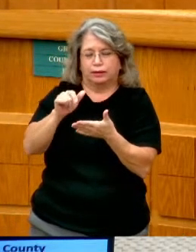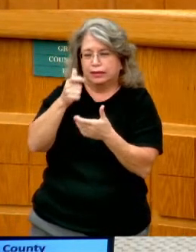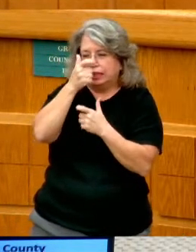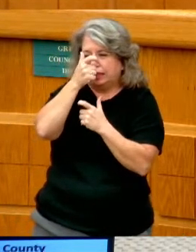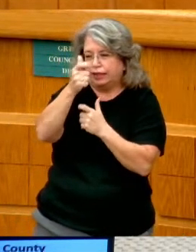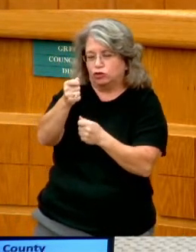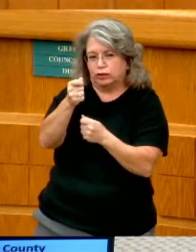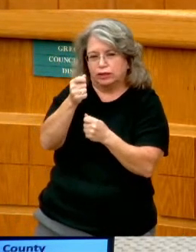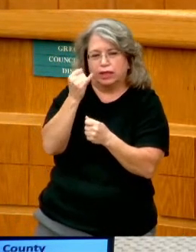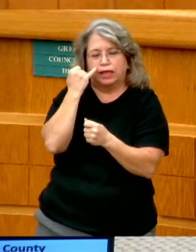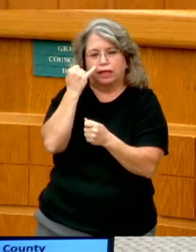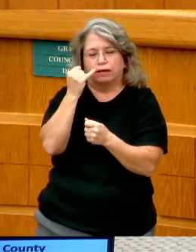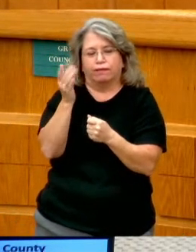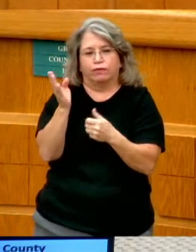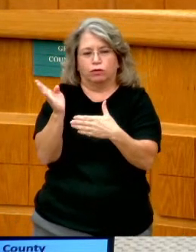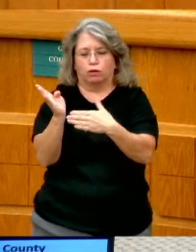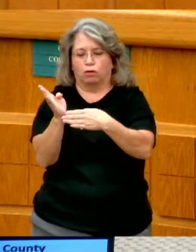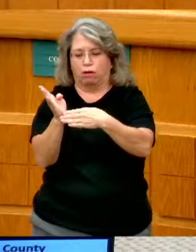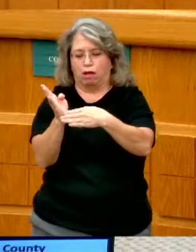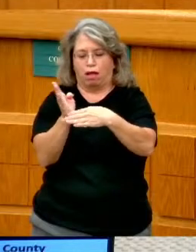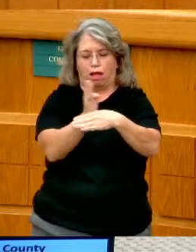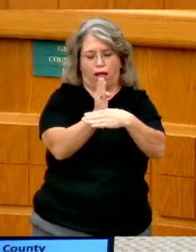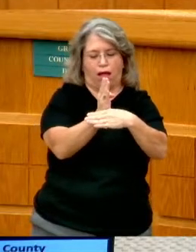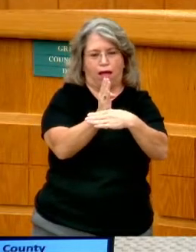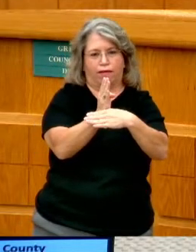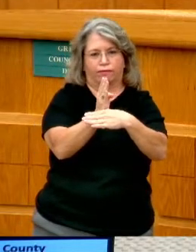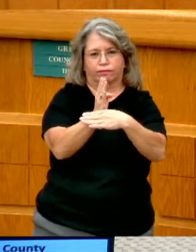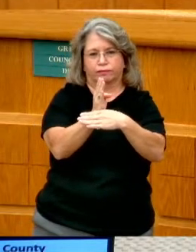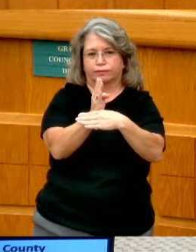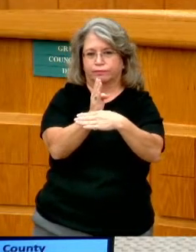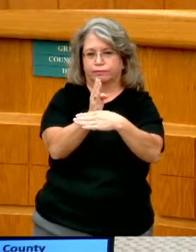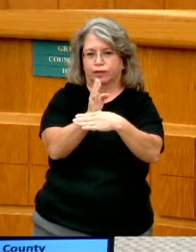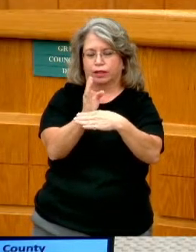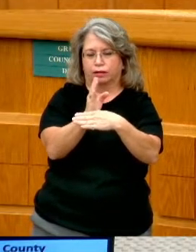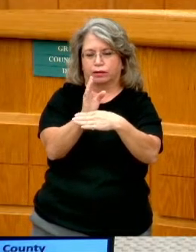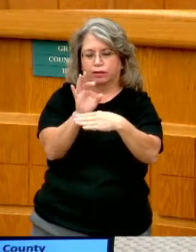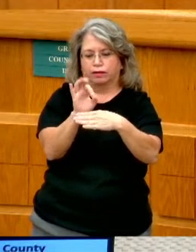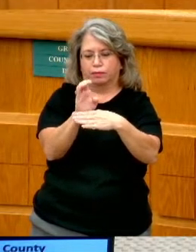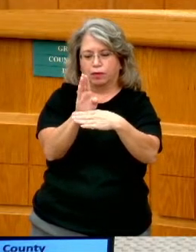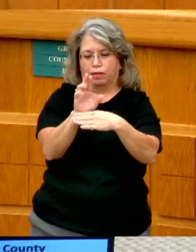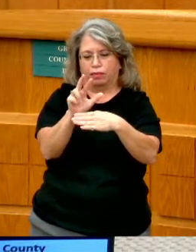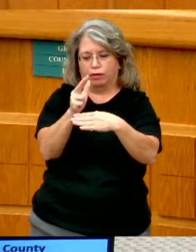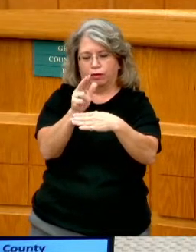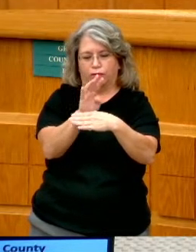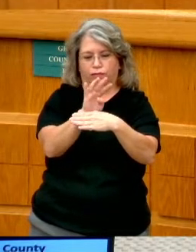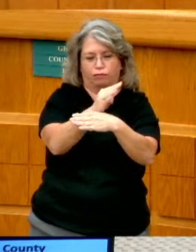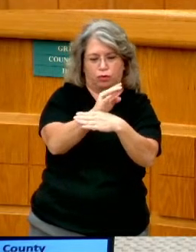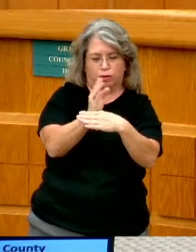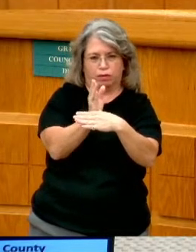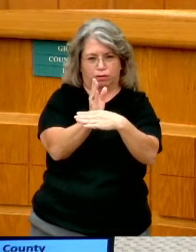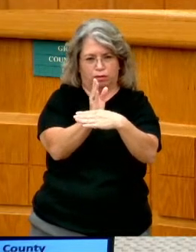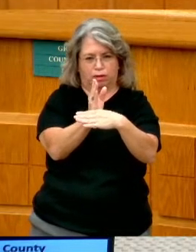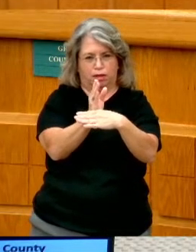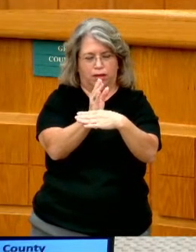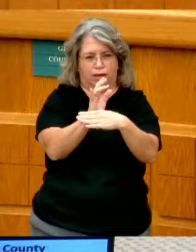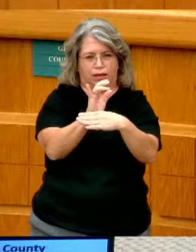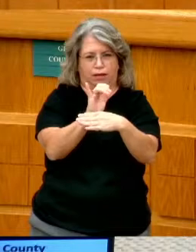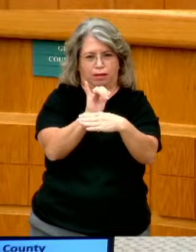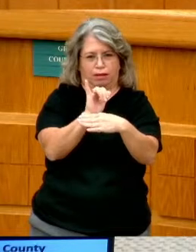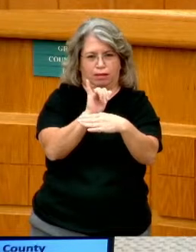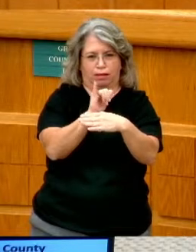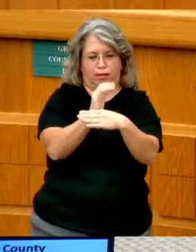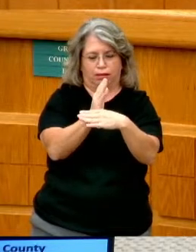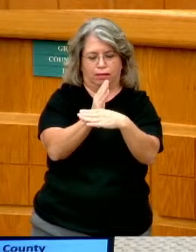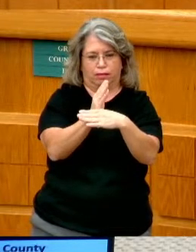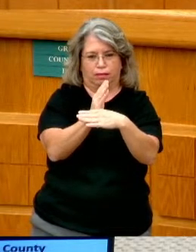right in half, right there between February the 3rd and February the 4th, For the first week, or the last week is the way